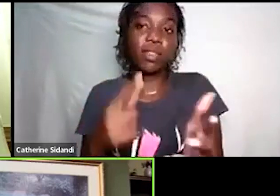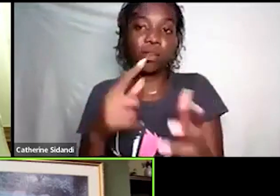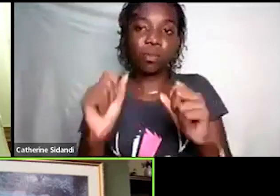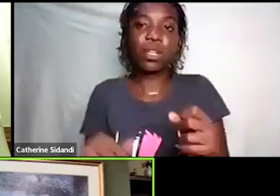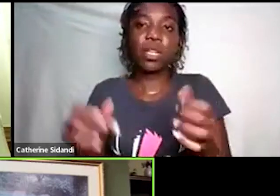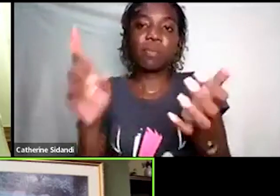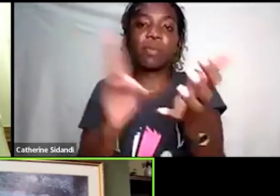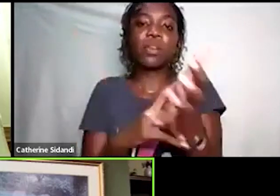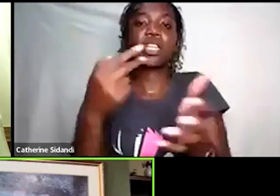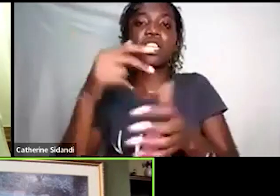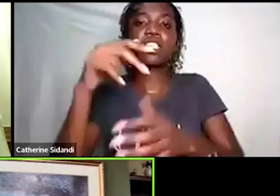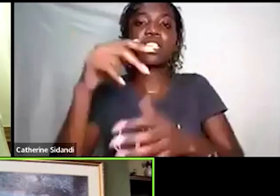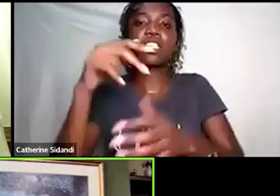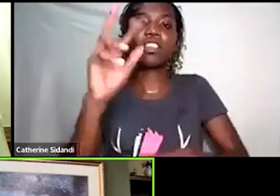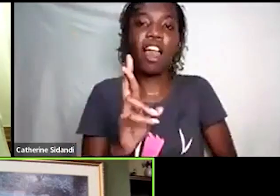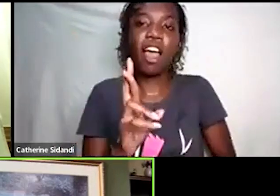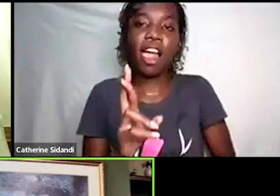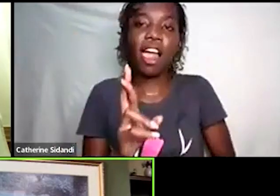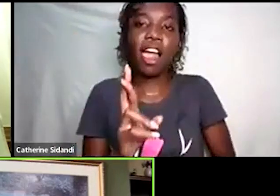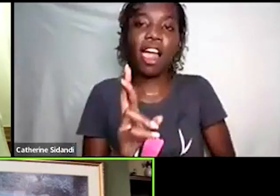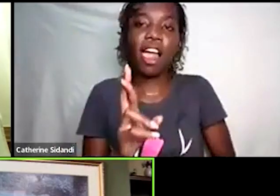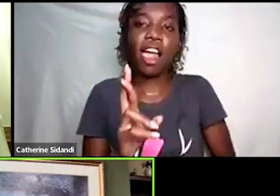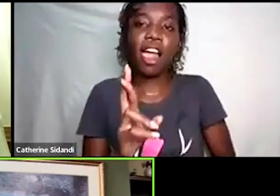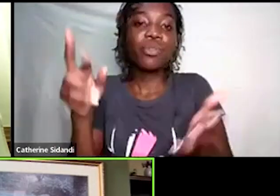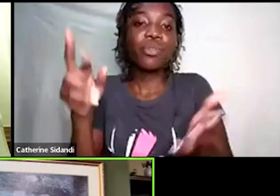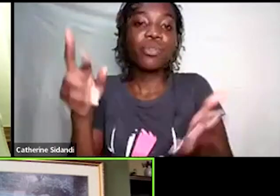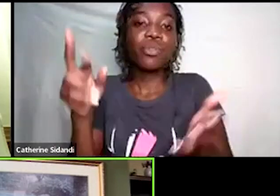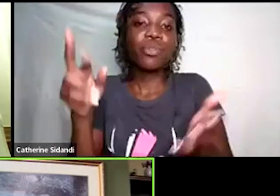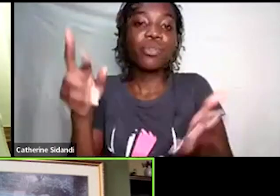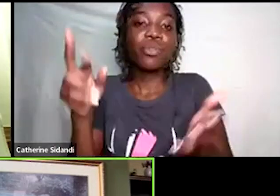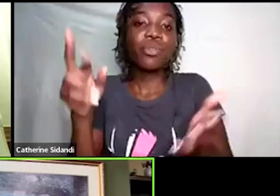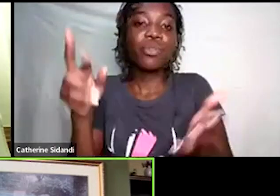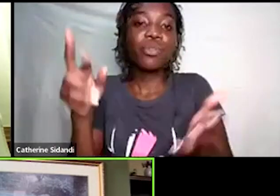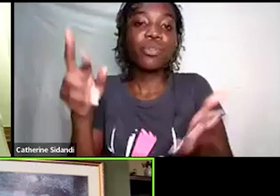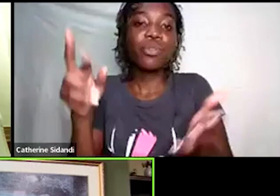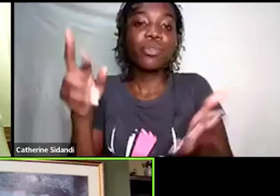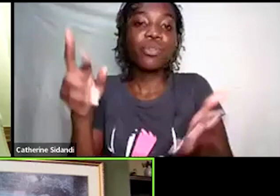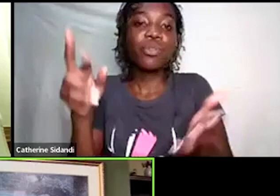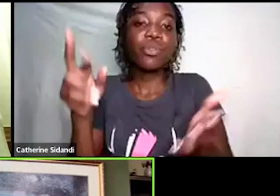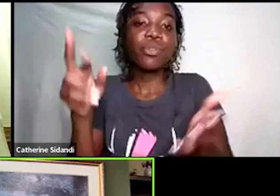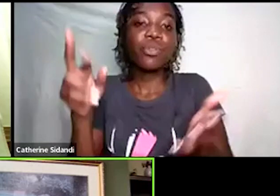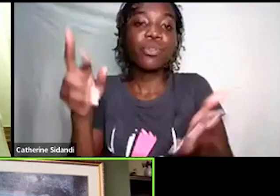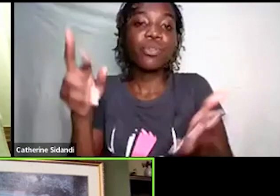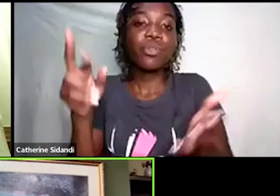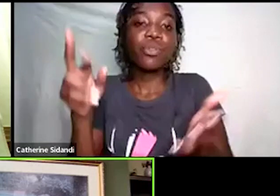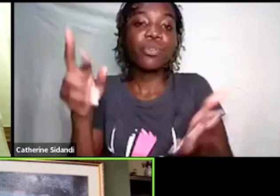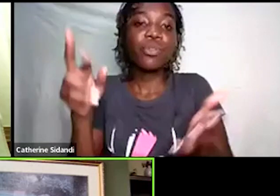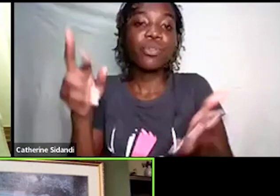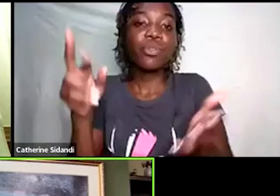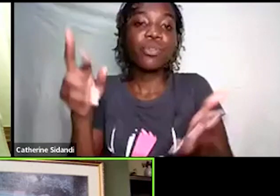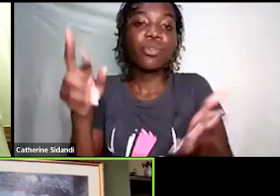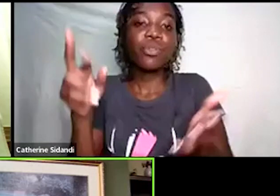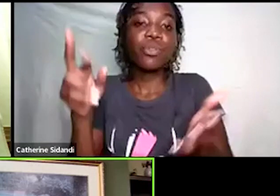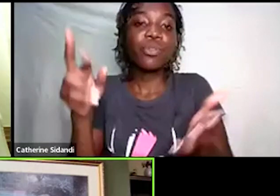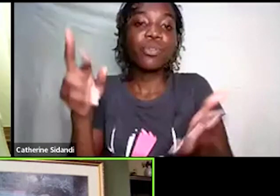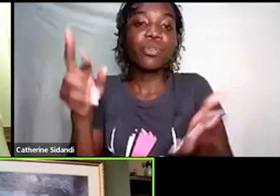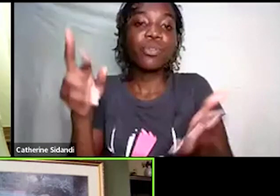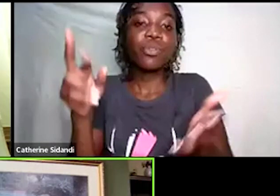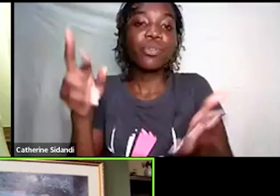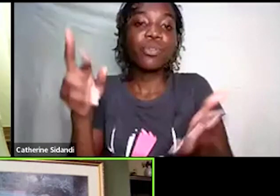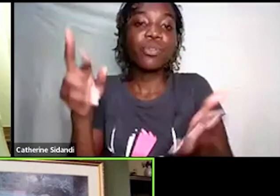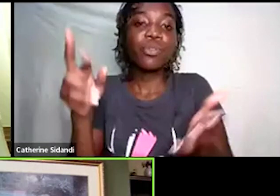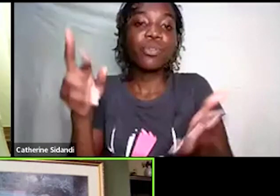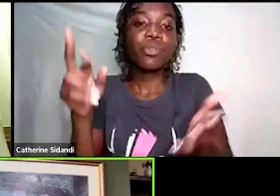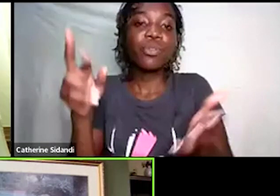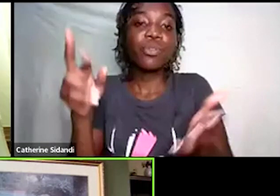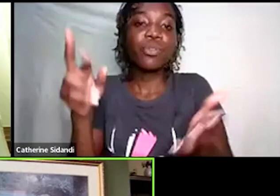Report it to the HR, let them tell you the way forward. Because sometimes you feel if I take her on, I will lose. If I don't take her, I will